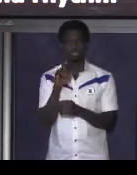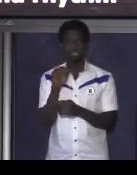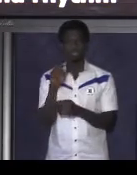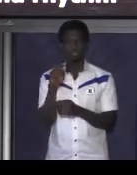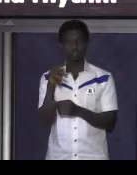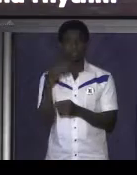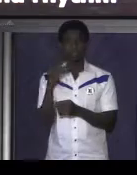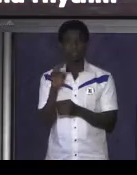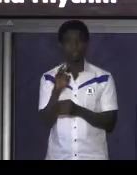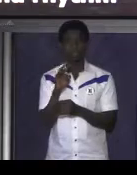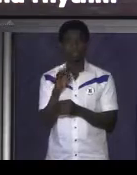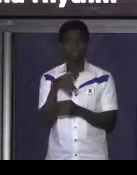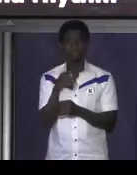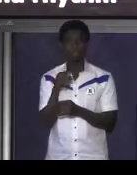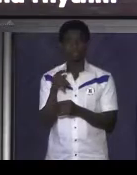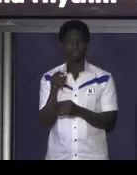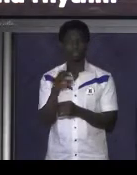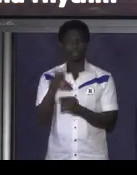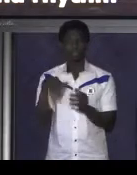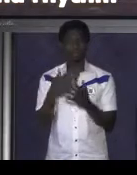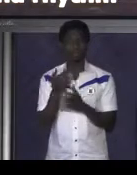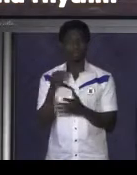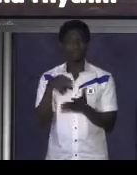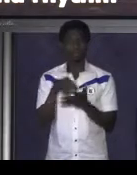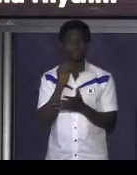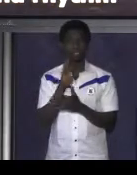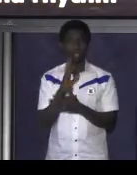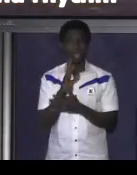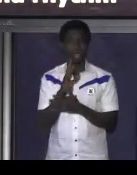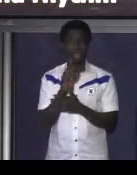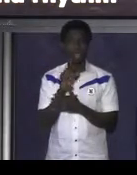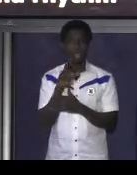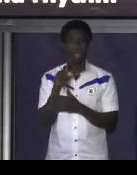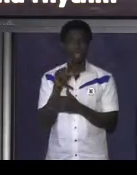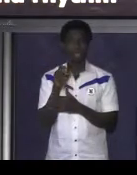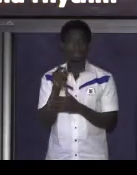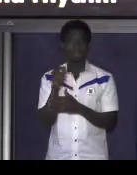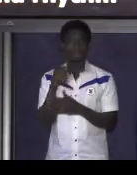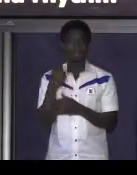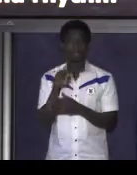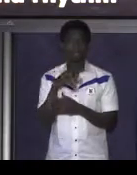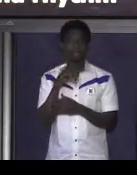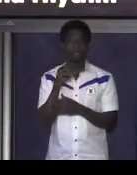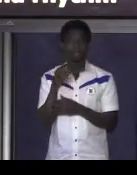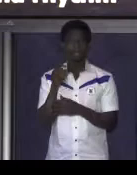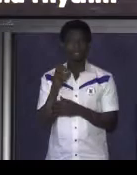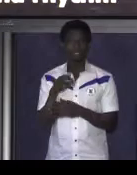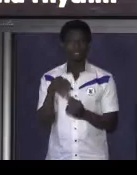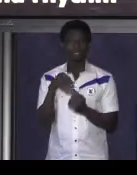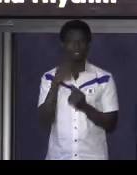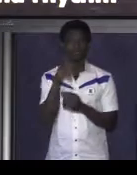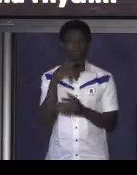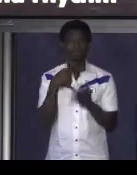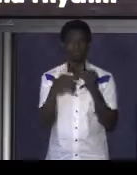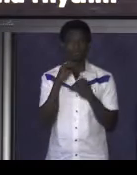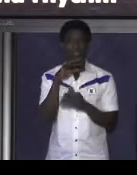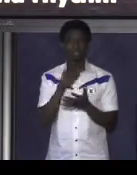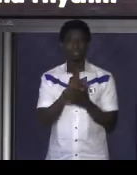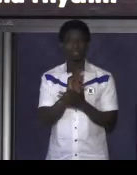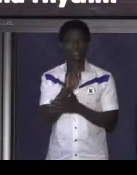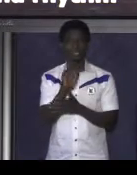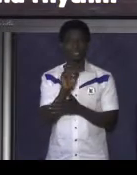So all of these are elements of poetry except one. And what is that?